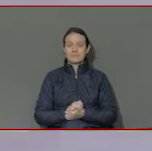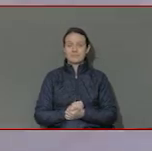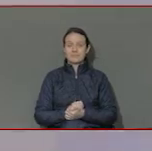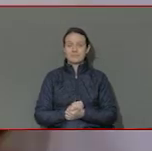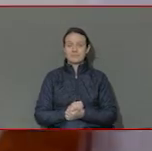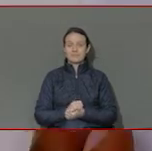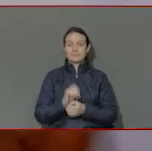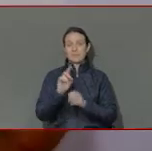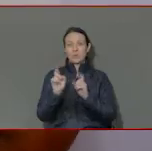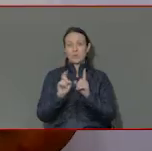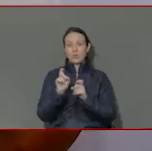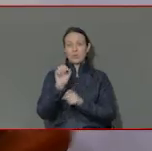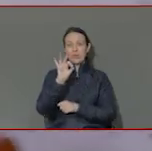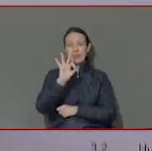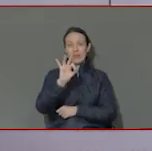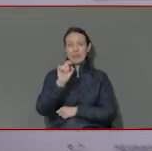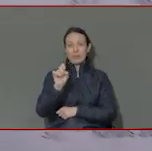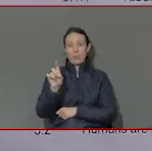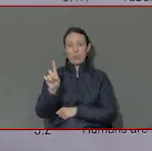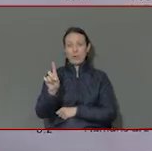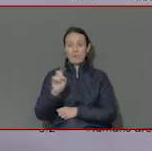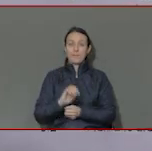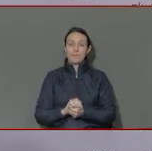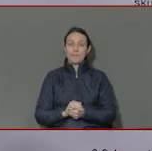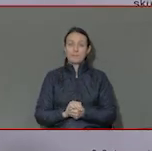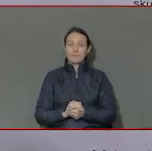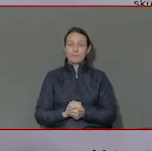it is question 3.1.